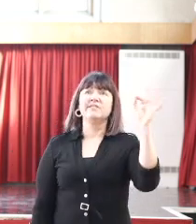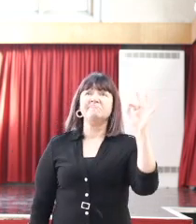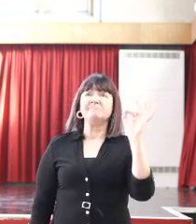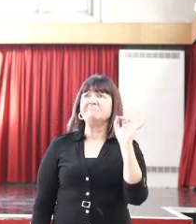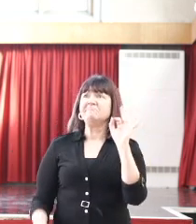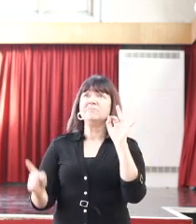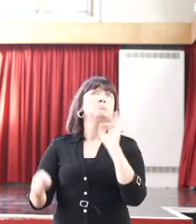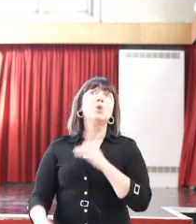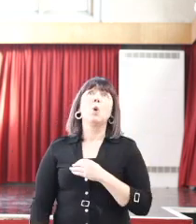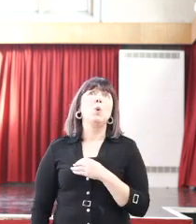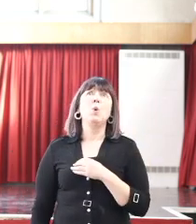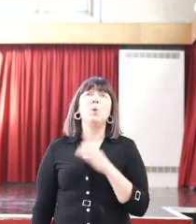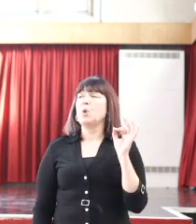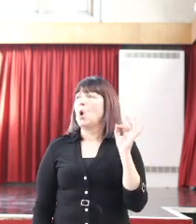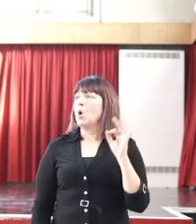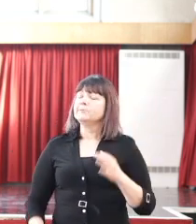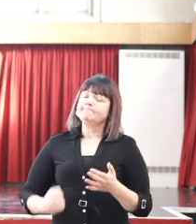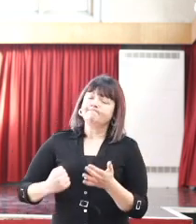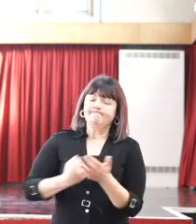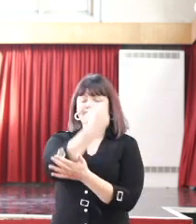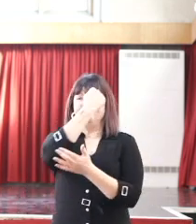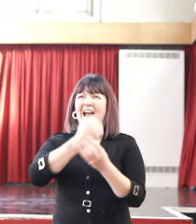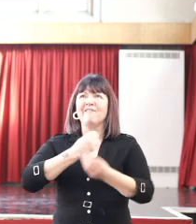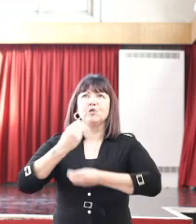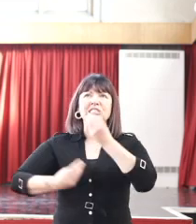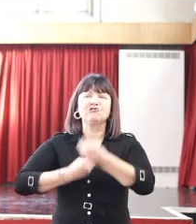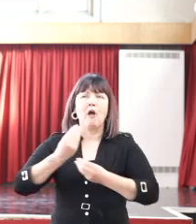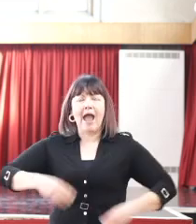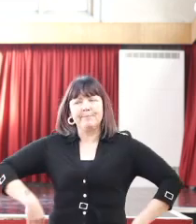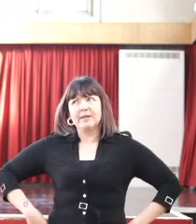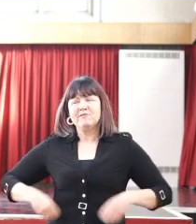Well, I'll have to describe that to you as well.